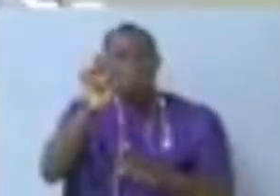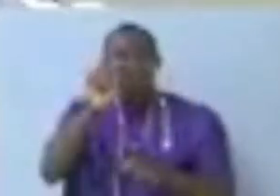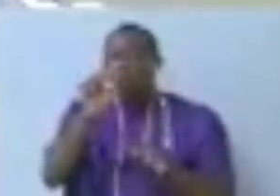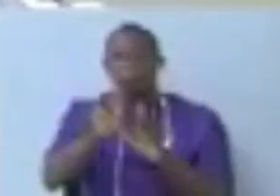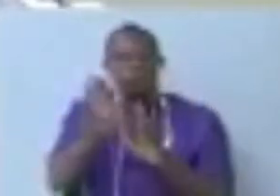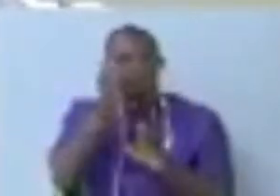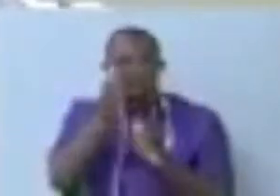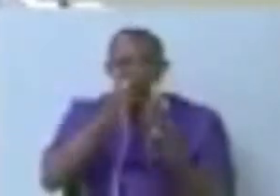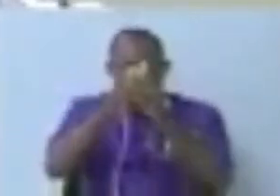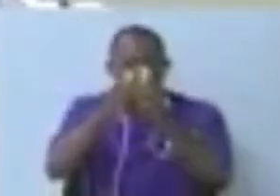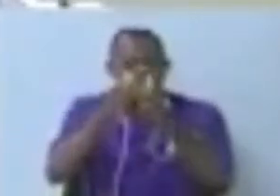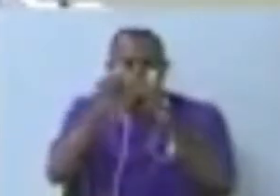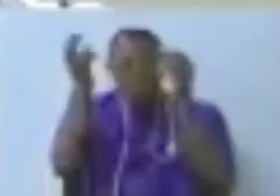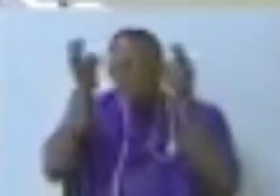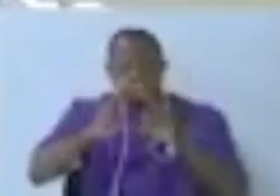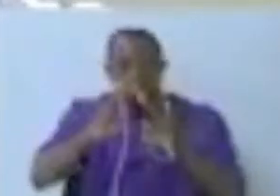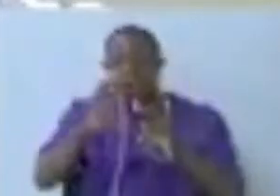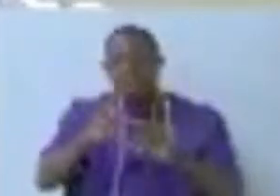paper. People